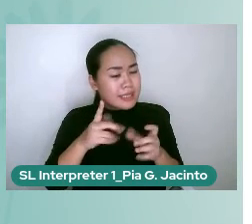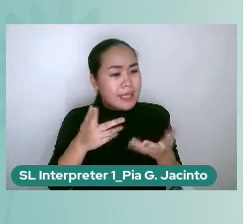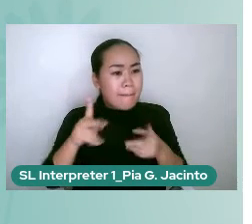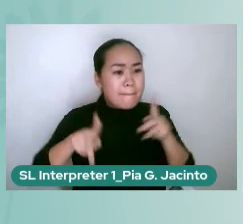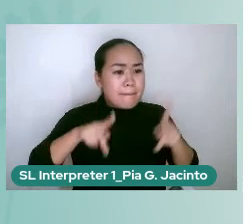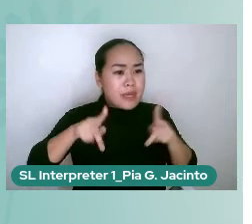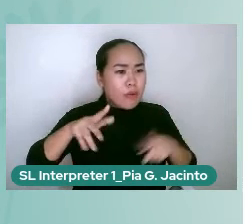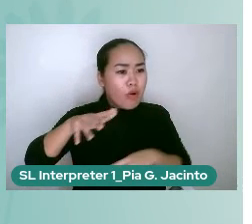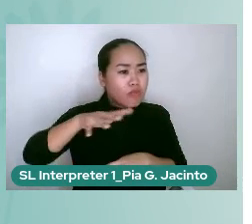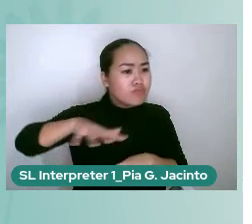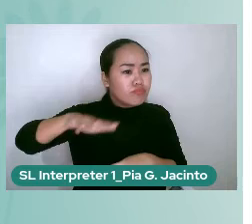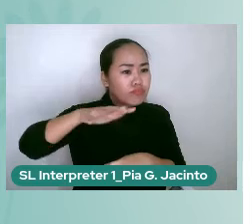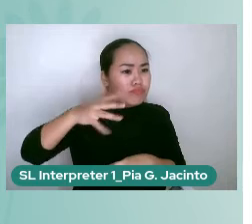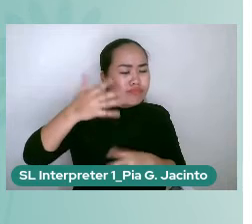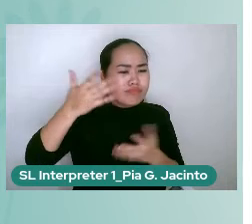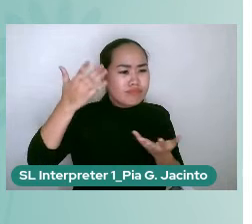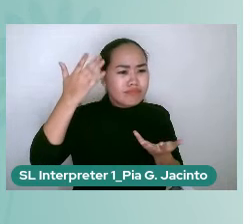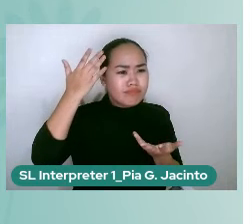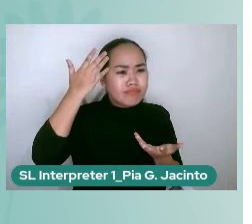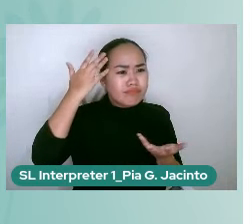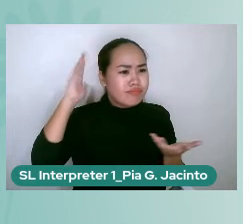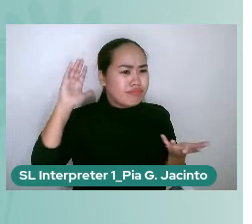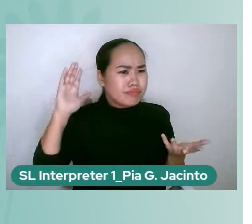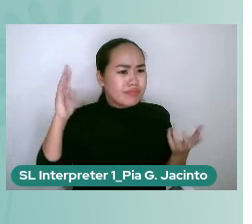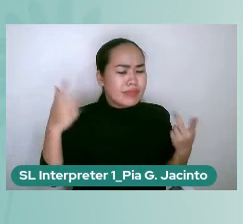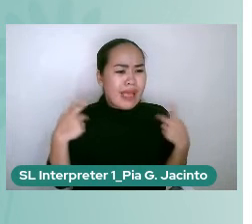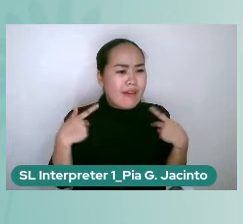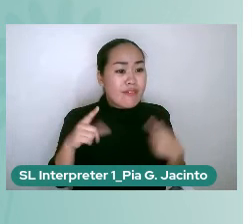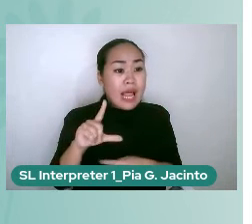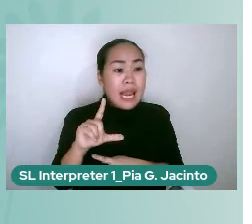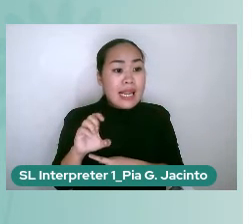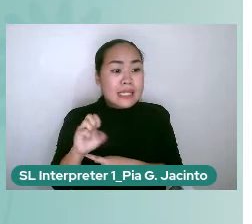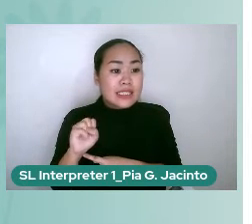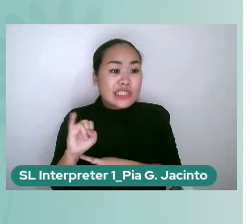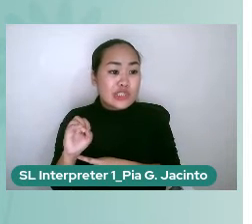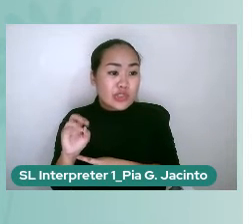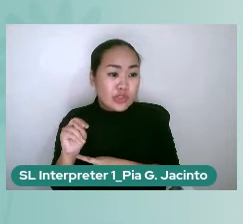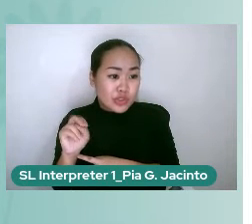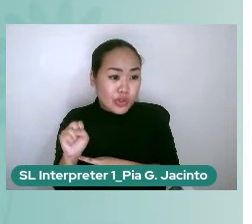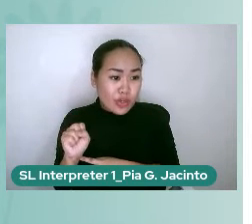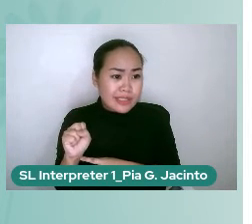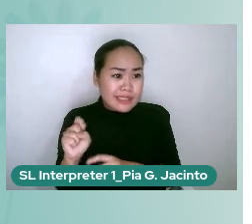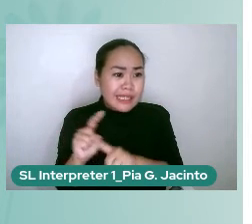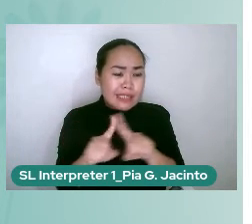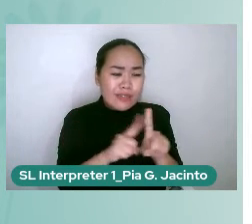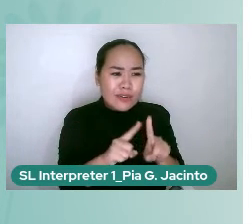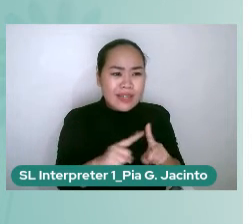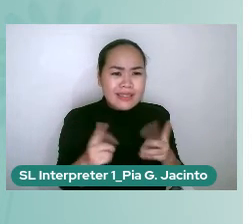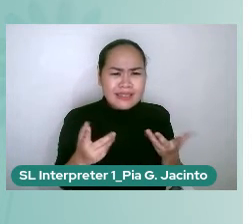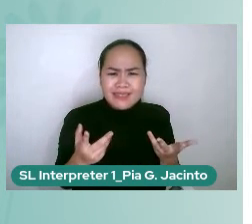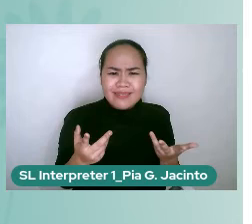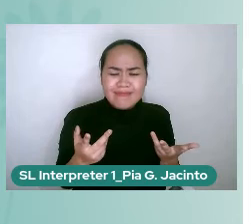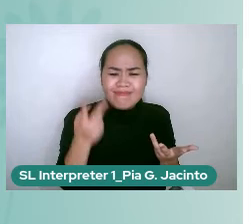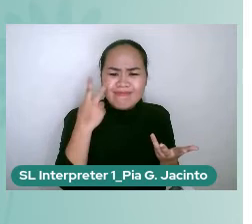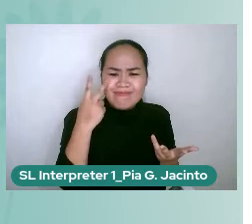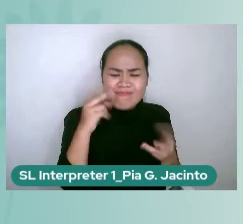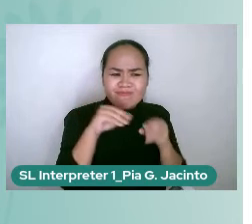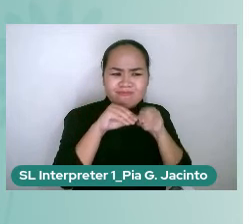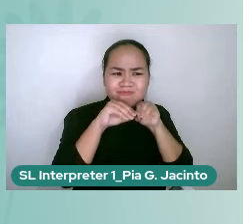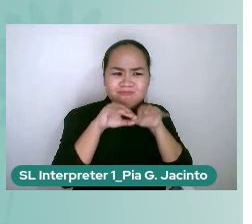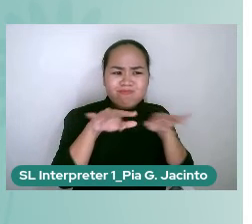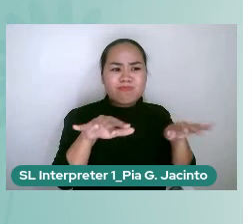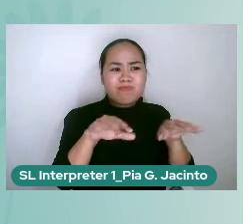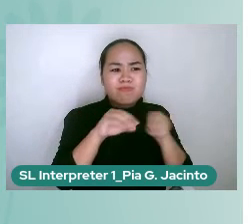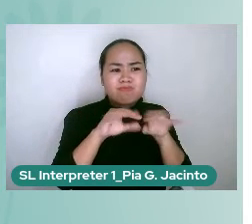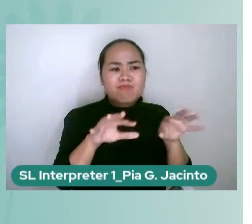community who do not have a lesion across 4 different assays, you do get a spread of discordance, which